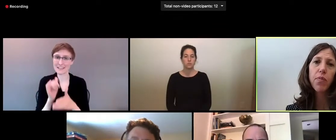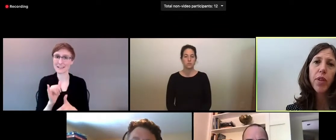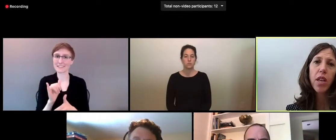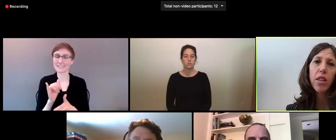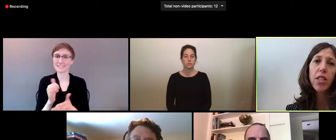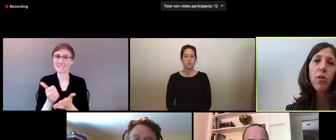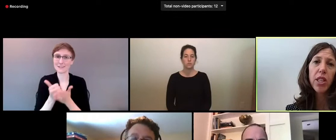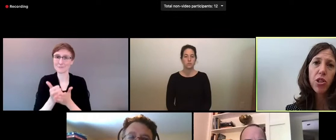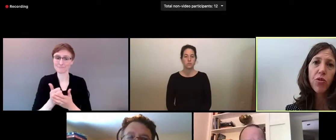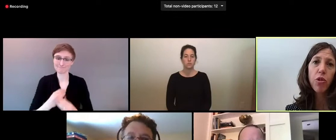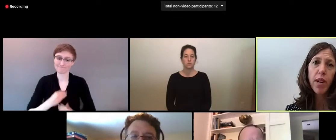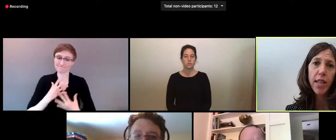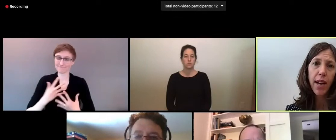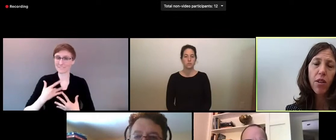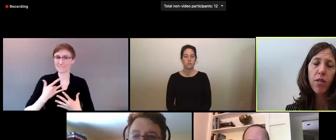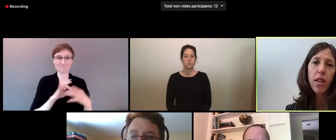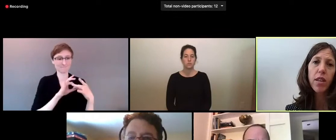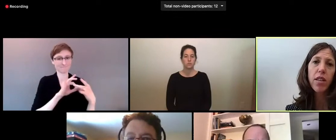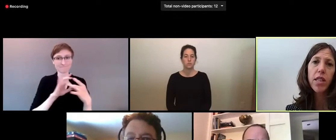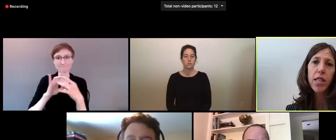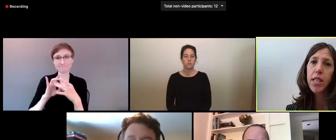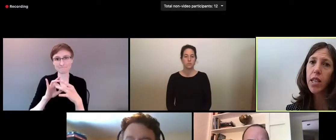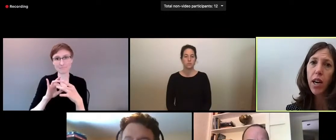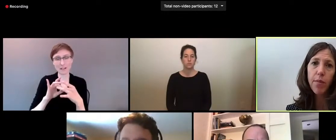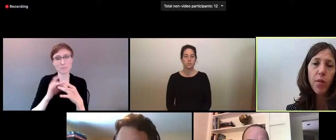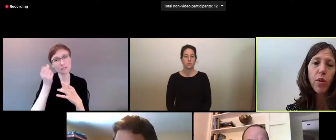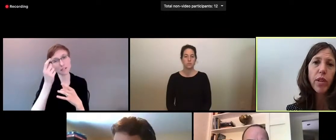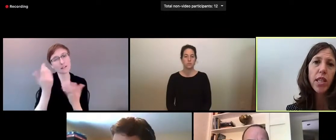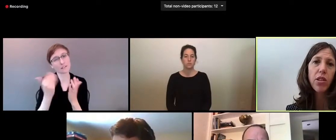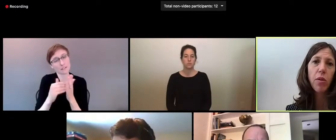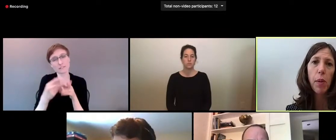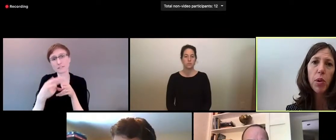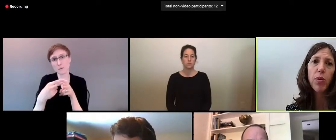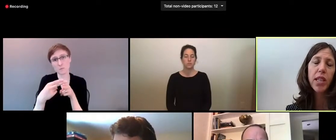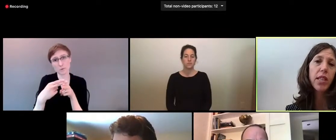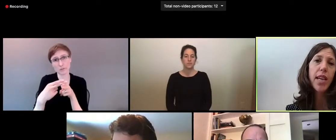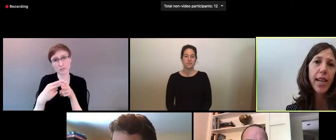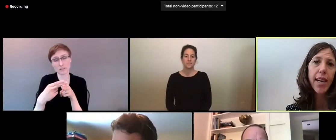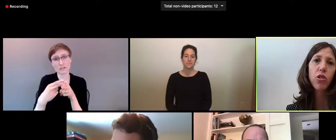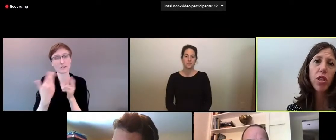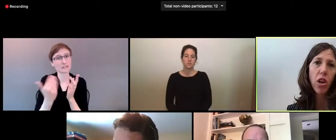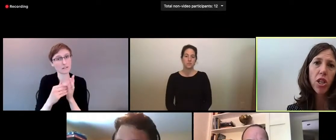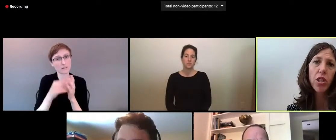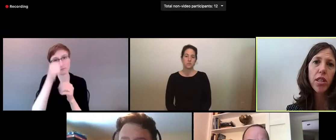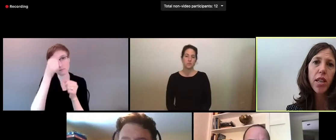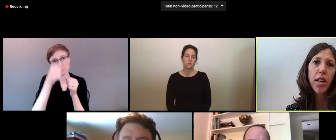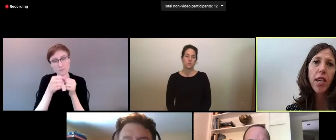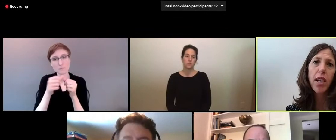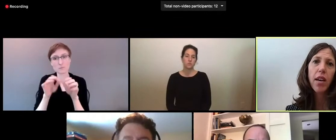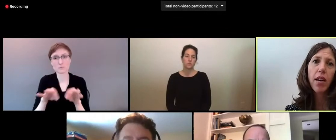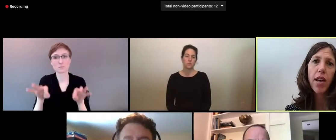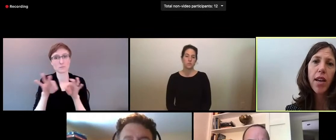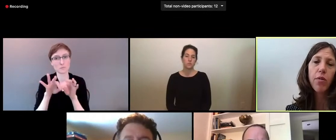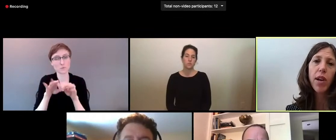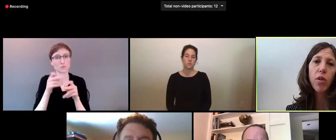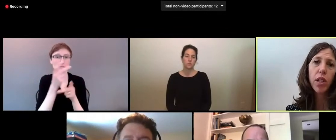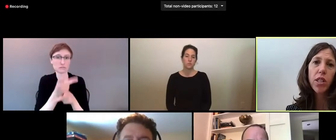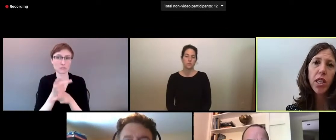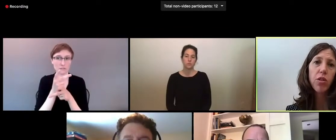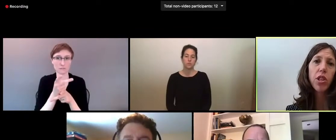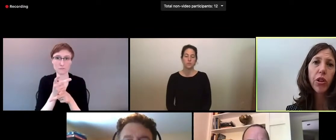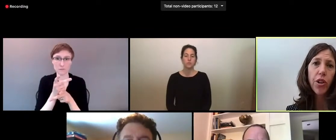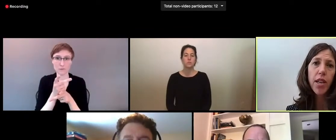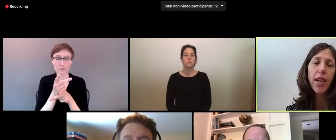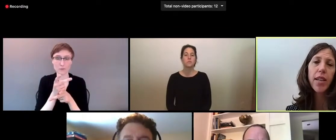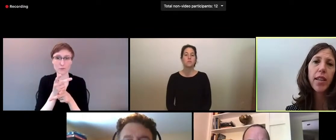connected. These are measures for right now. This is a time when we need to remember we need to take extra caution, and